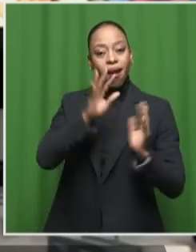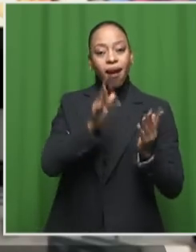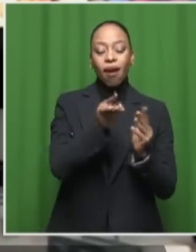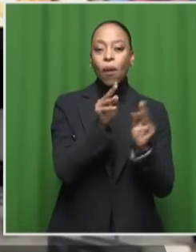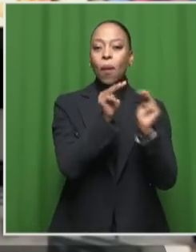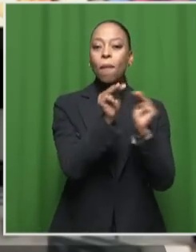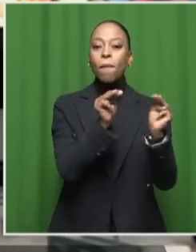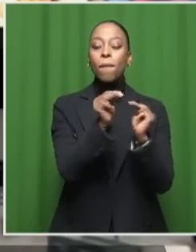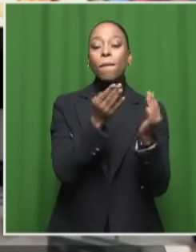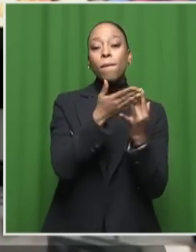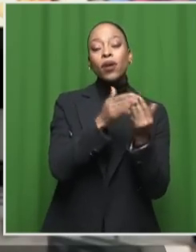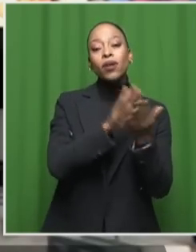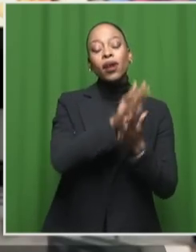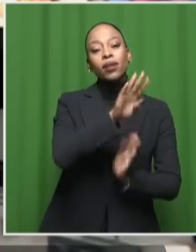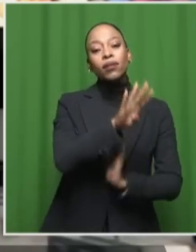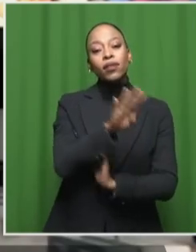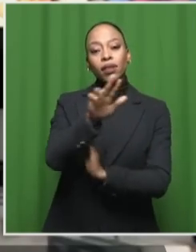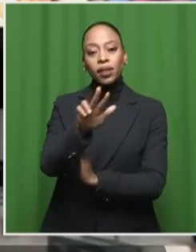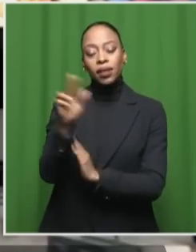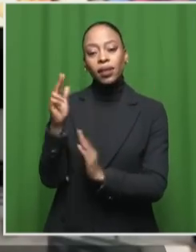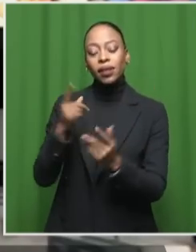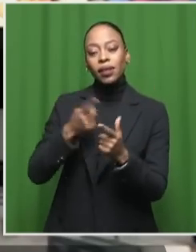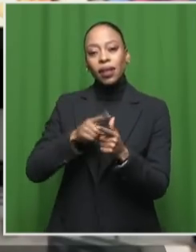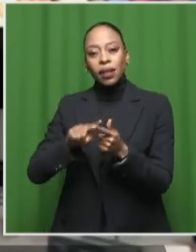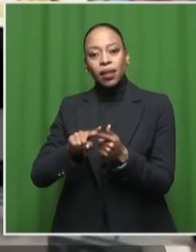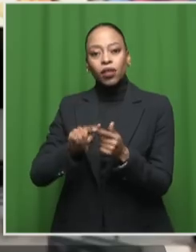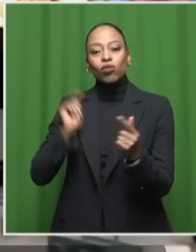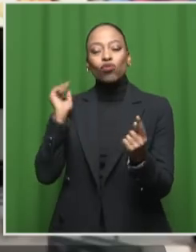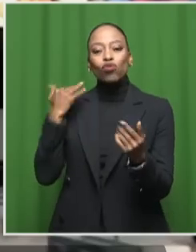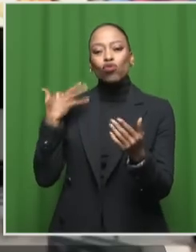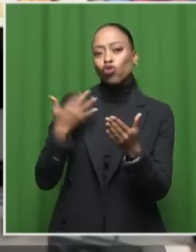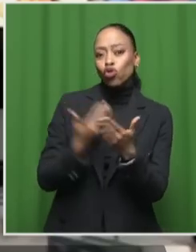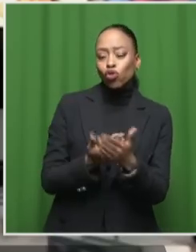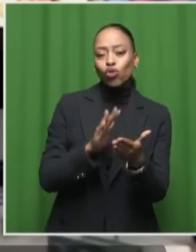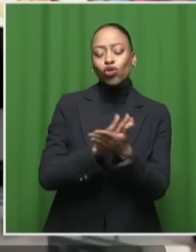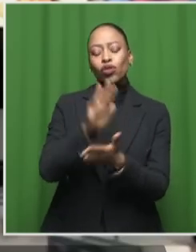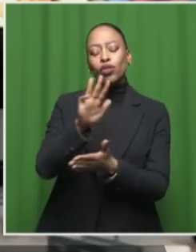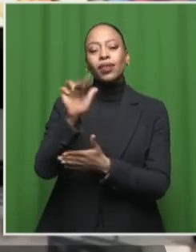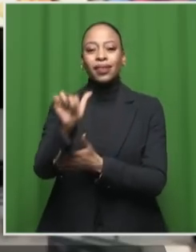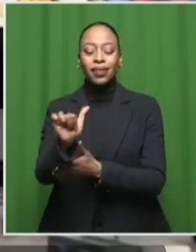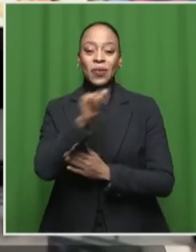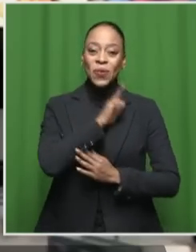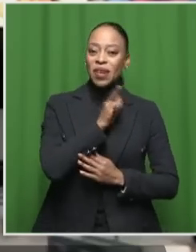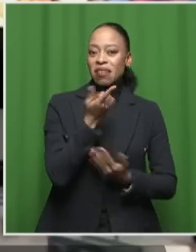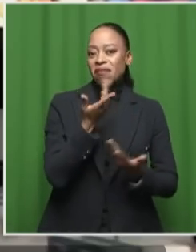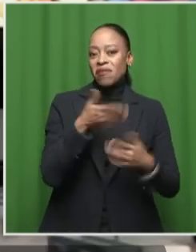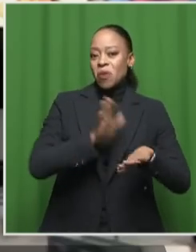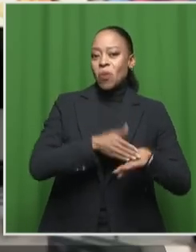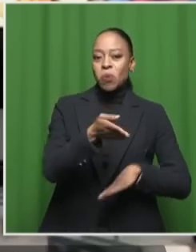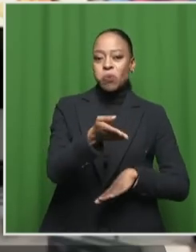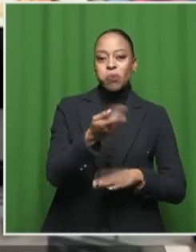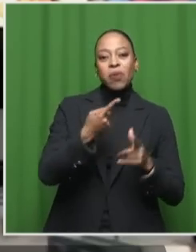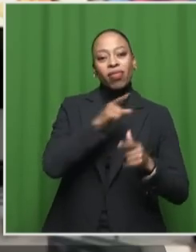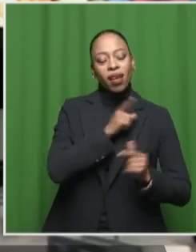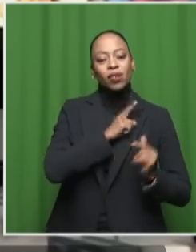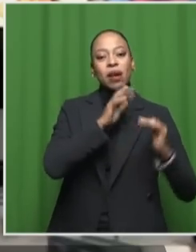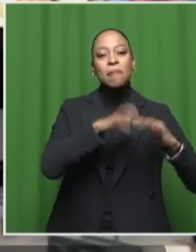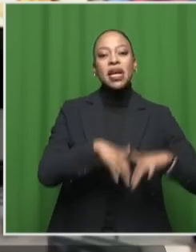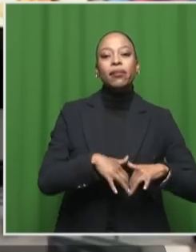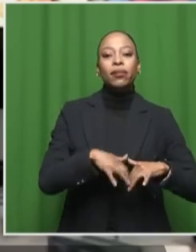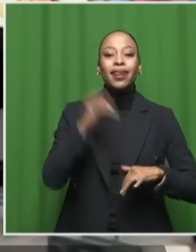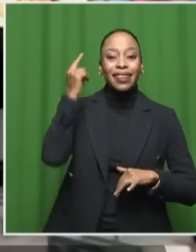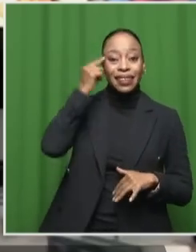managed between 1948 and 1996. And suddenly it wasn't there any longer, and they fell apart. And I think that is one of the